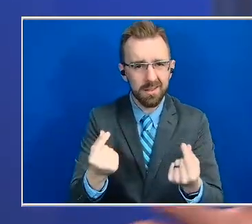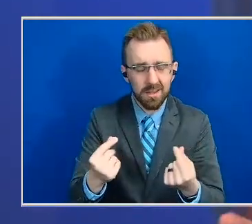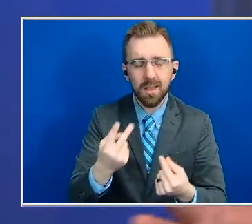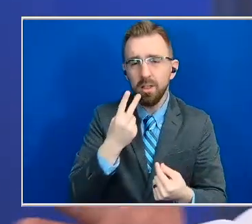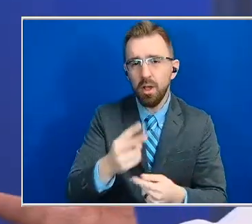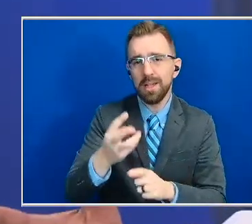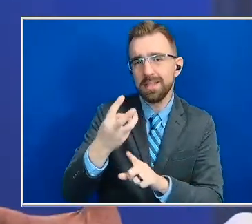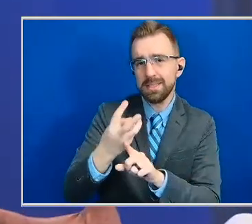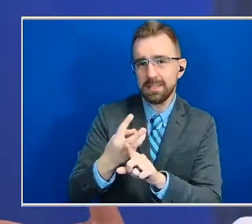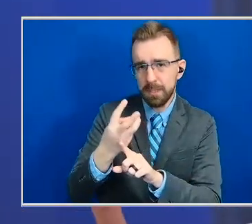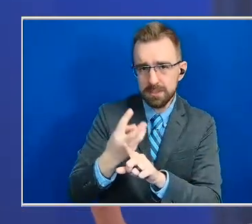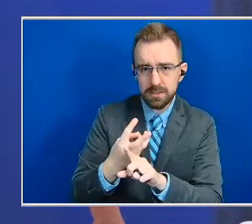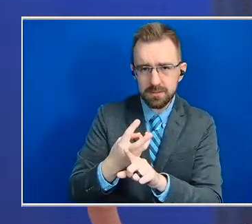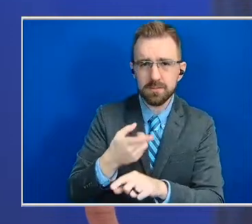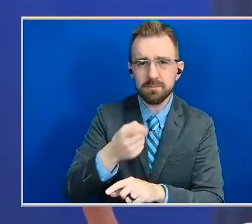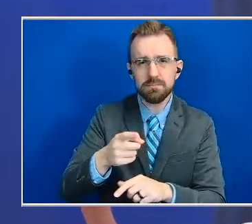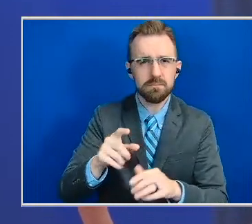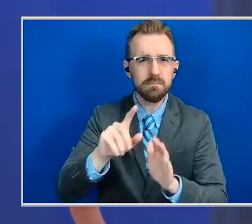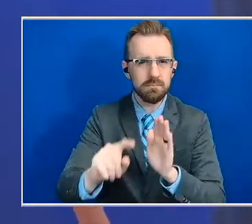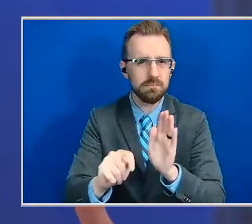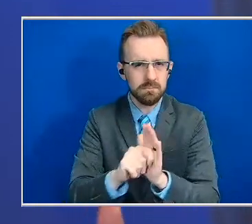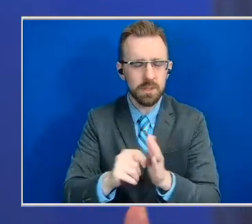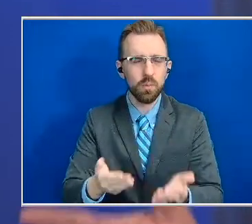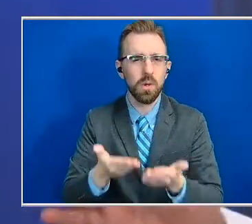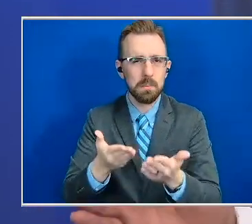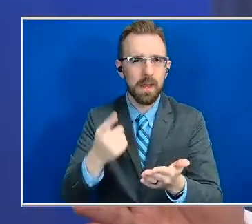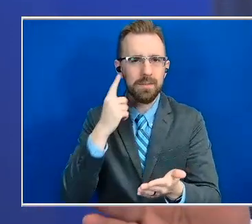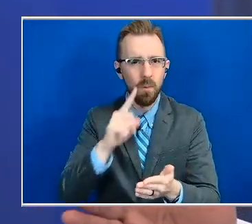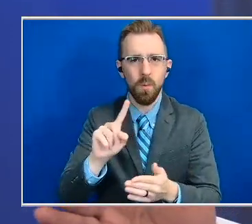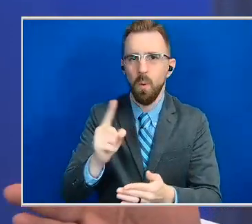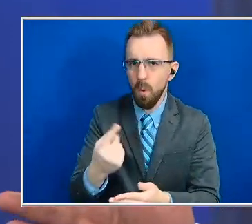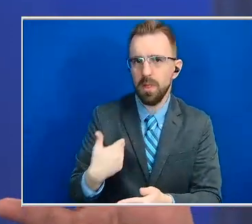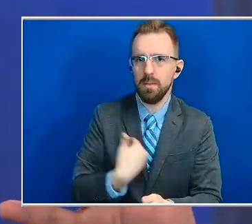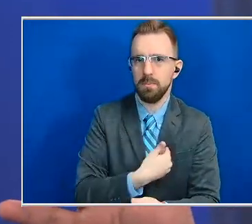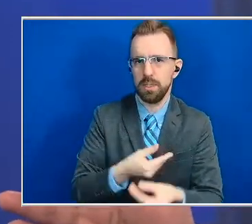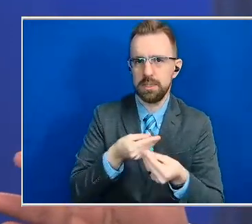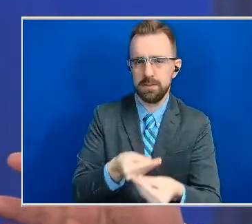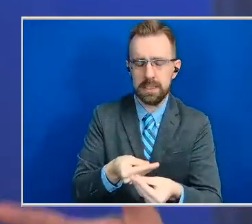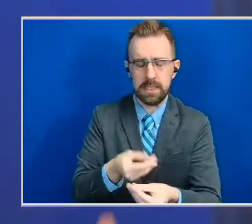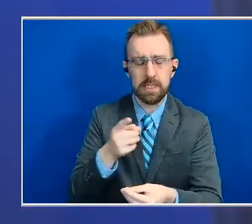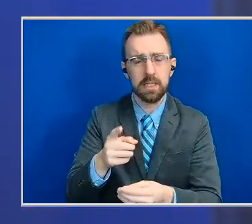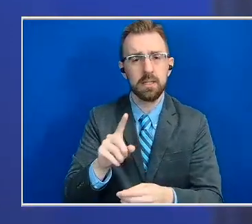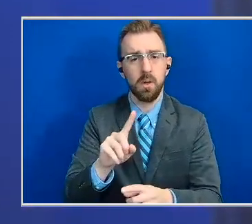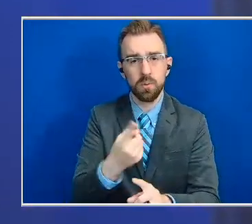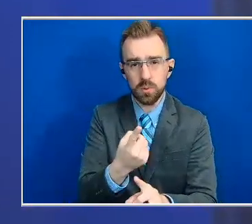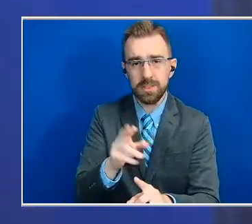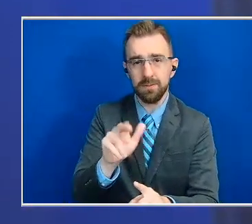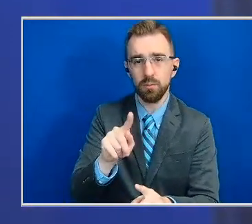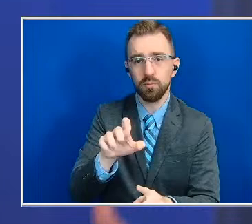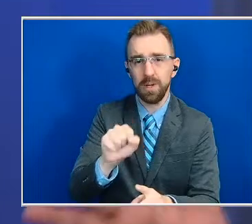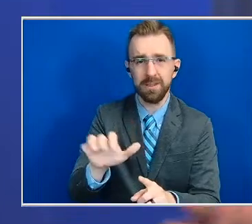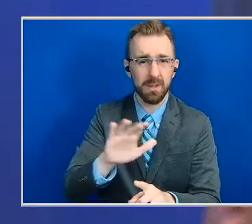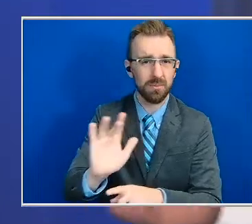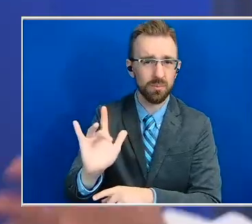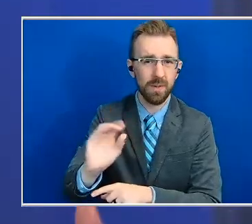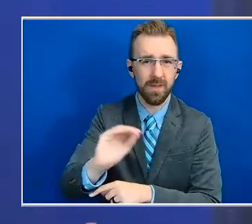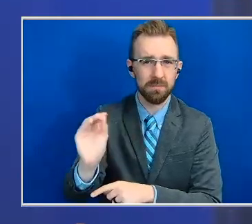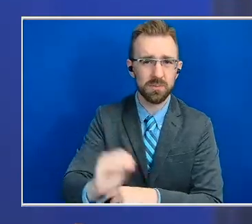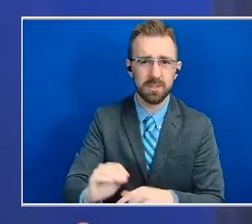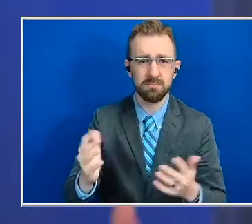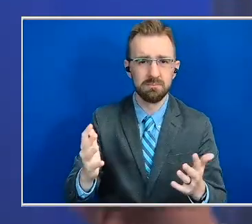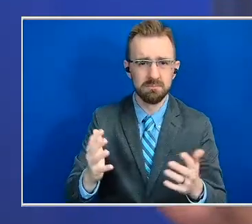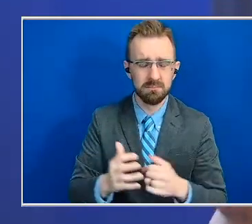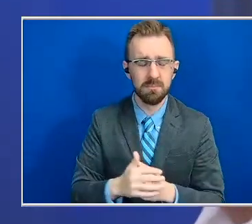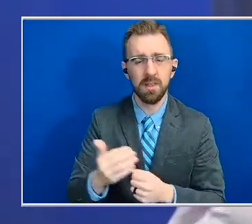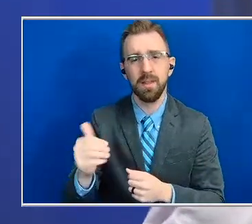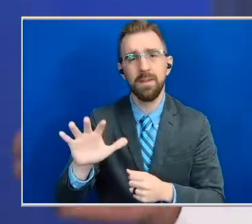is the duration that's recommended for exclusive breastfeeding, the exclusive breastfeeding rates are only about 25%. And only about 50% of